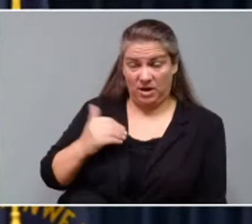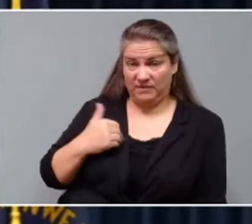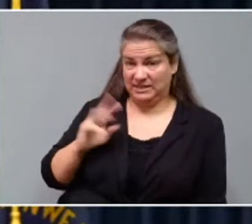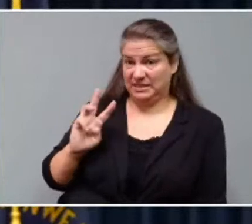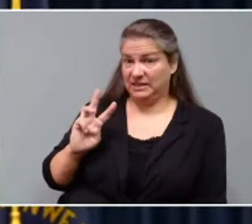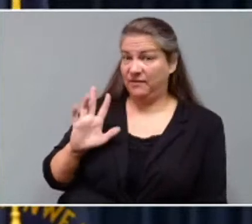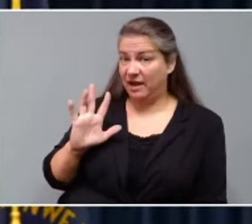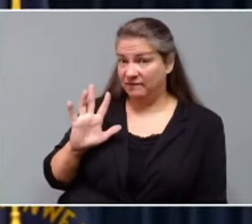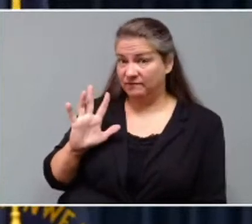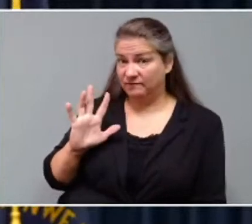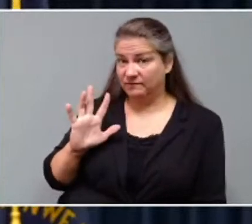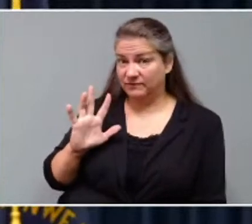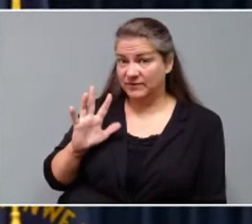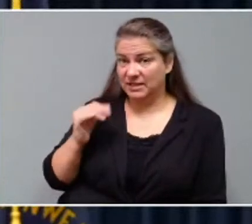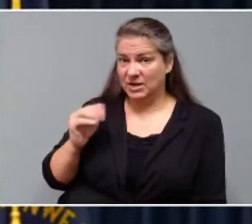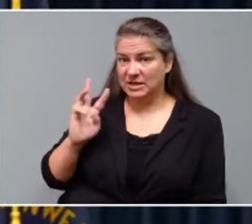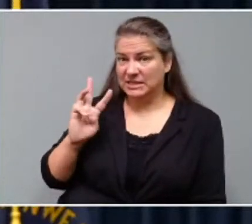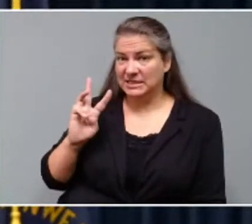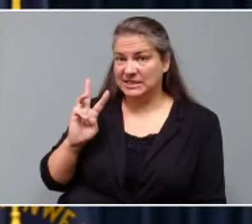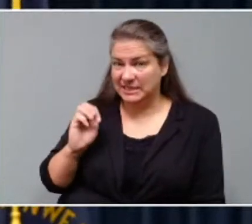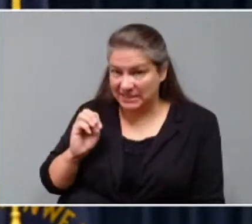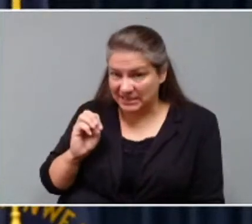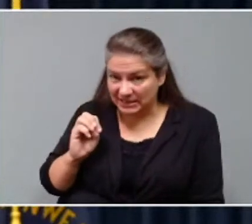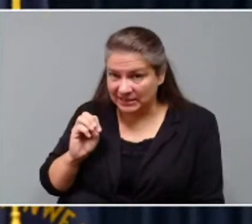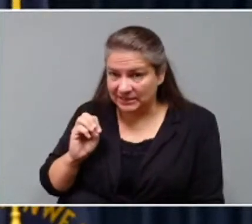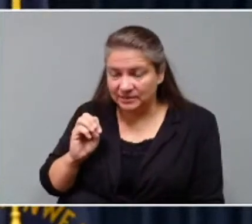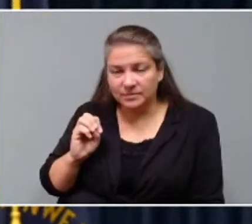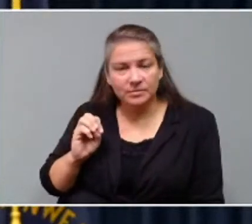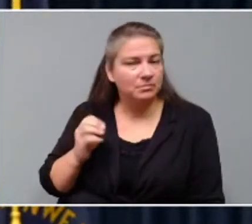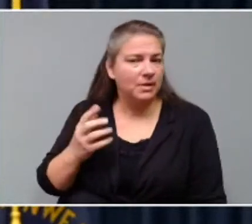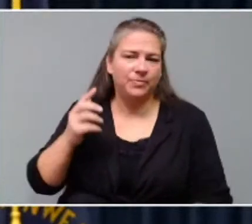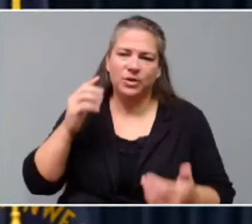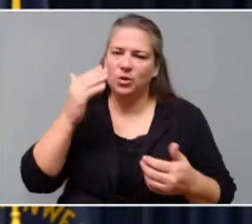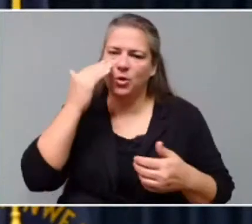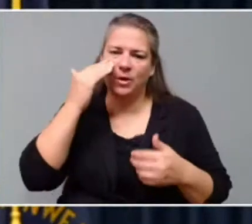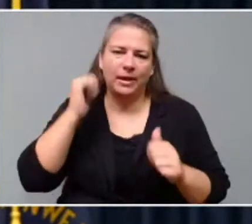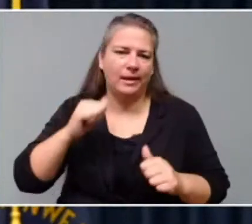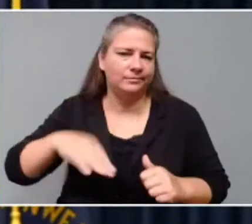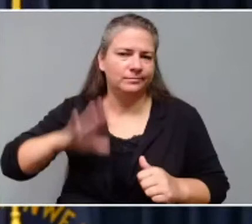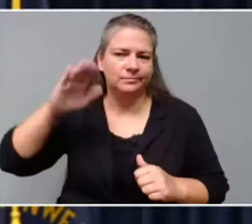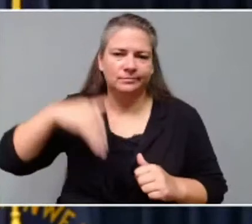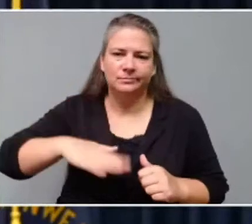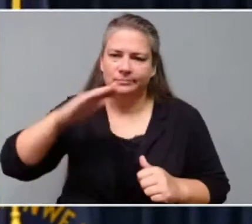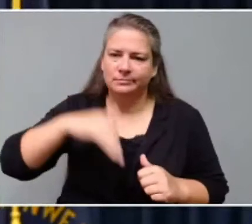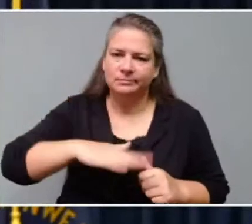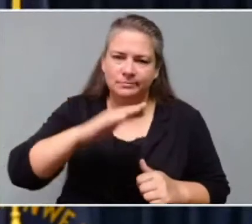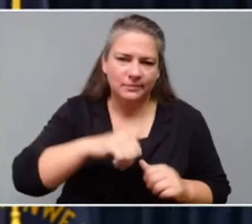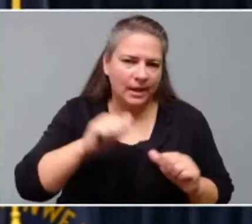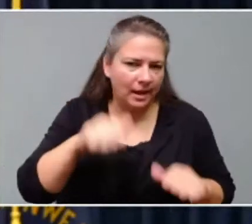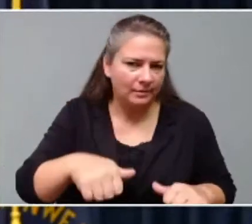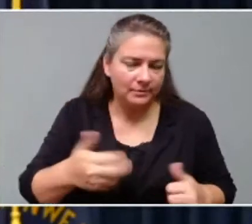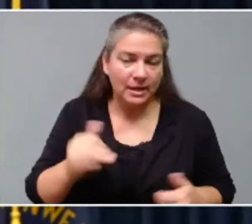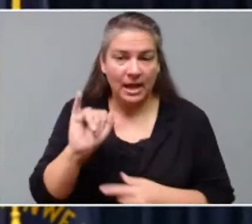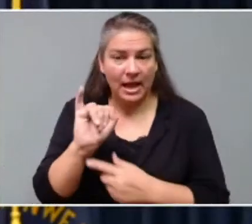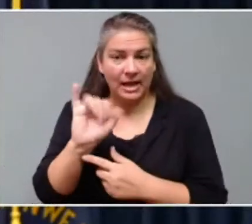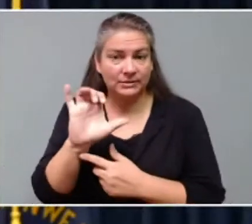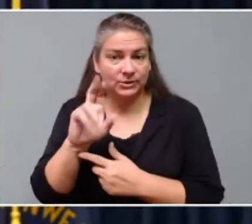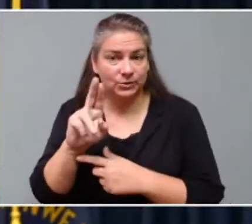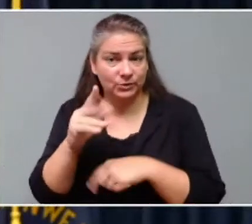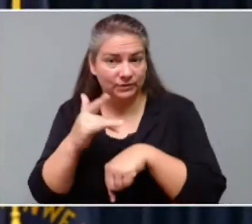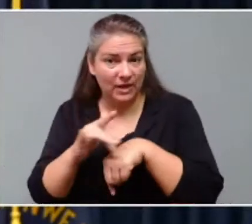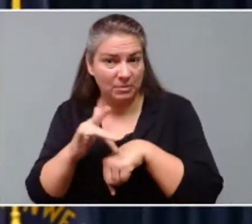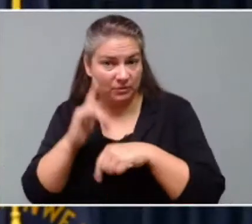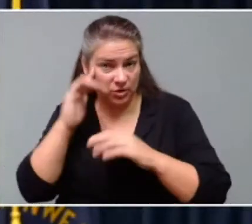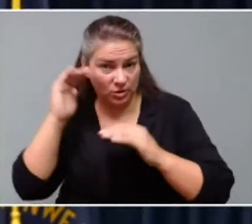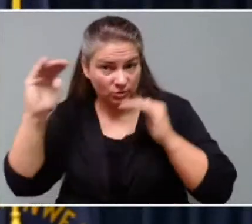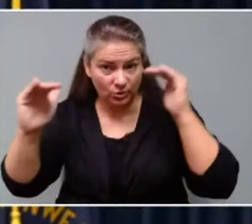end of last week, but this can change very, very quickly. Our ICU beds available for adults are going